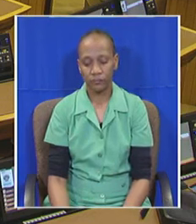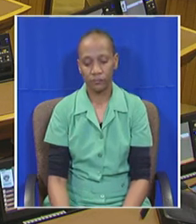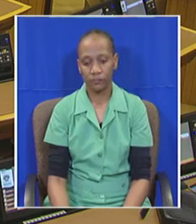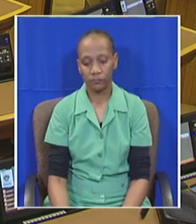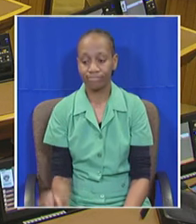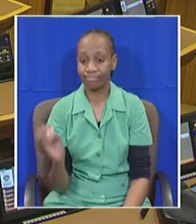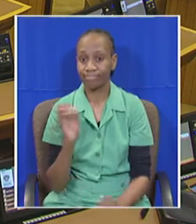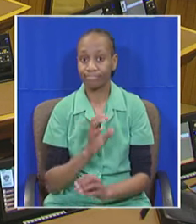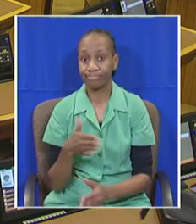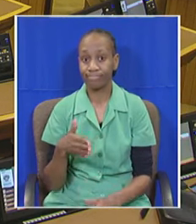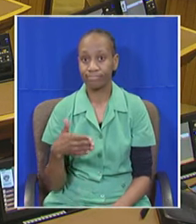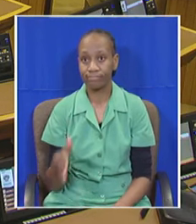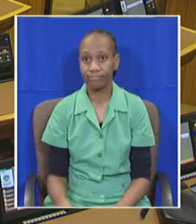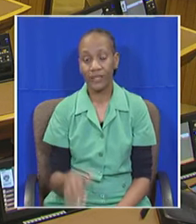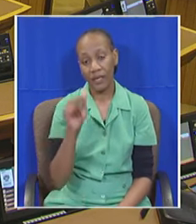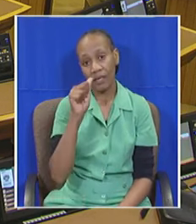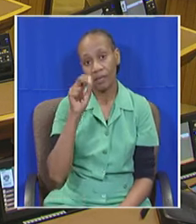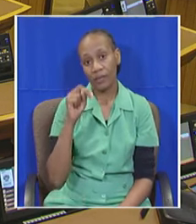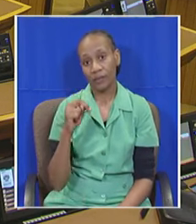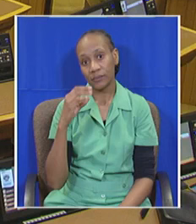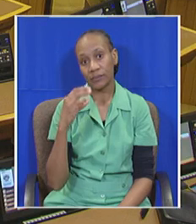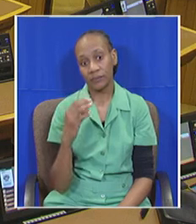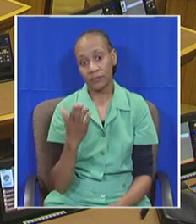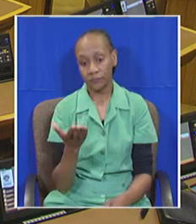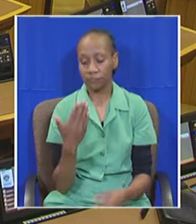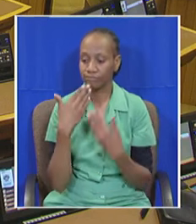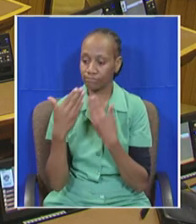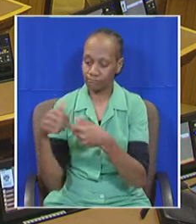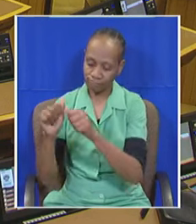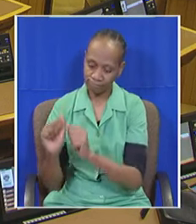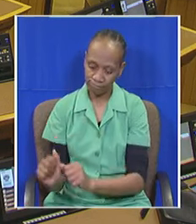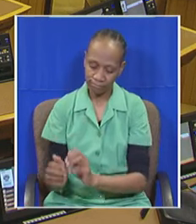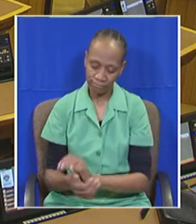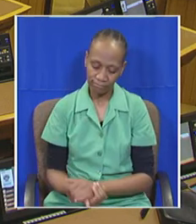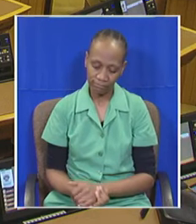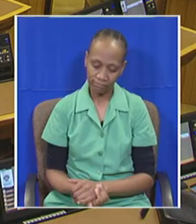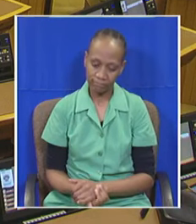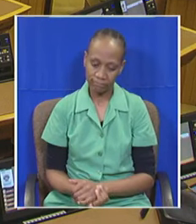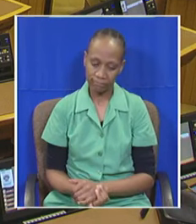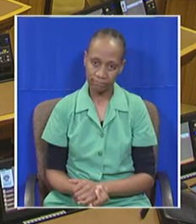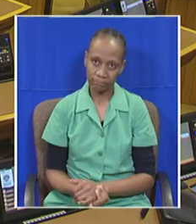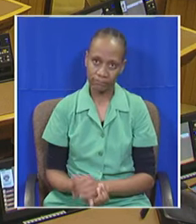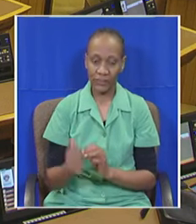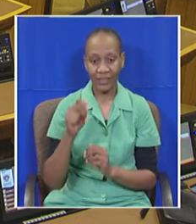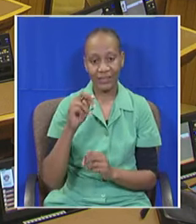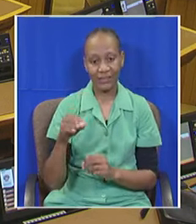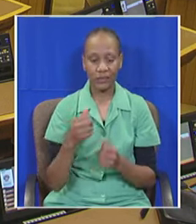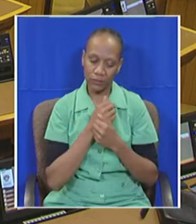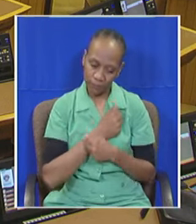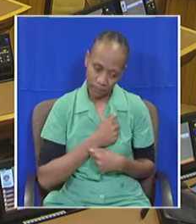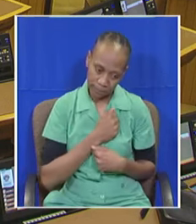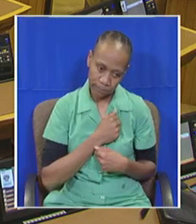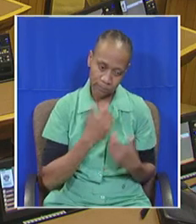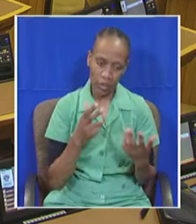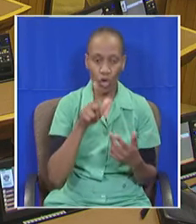Nothing. ANC? Thank you, Honorable Chairperson. The ANC sends their condolences to the